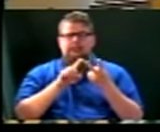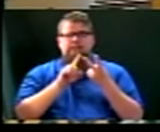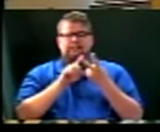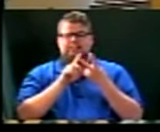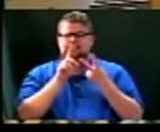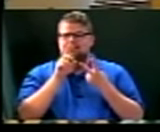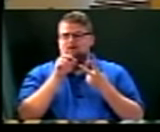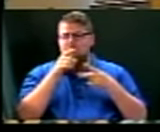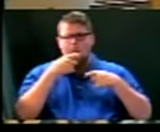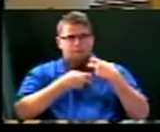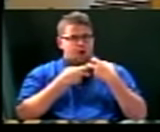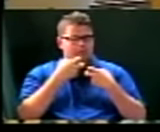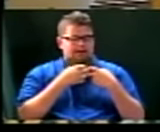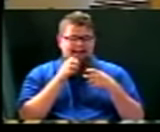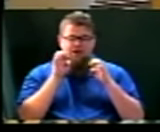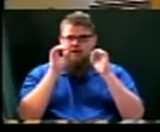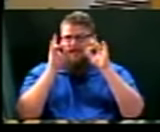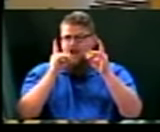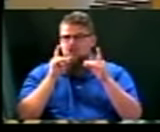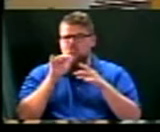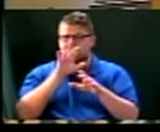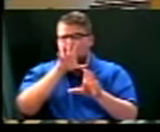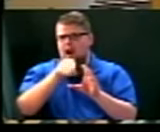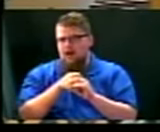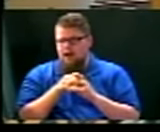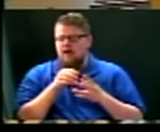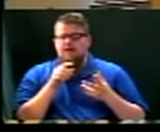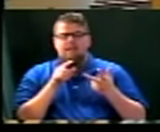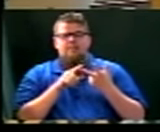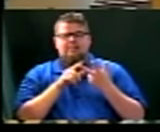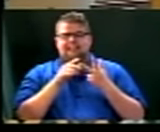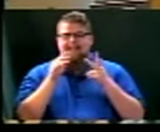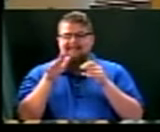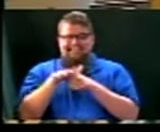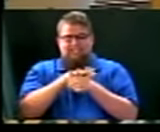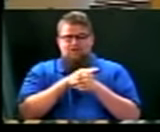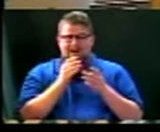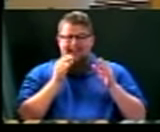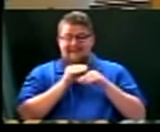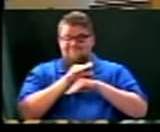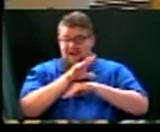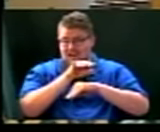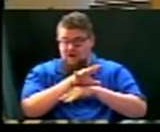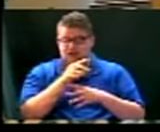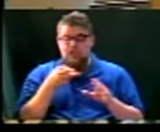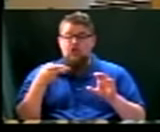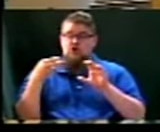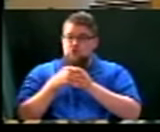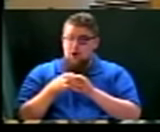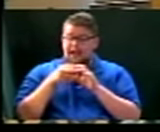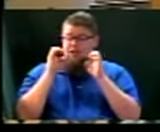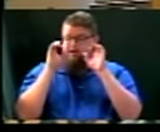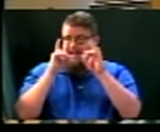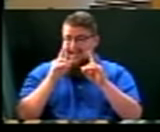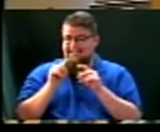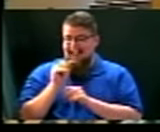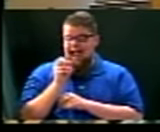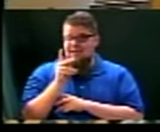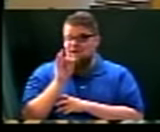Disparities in Education Outcomes Steering Committee, the District Advisory Council, the Joint Education Task Force,